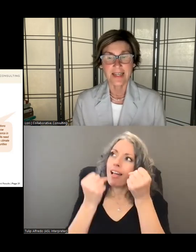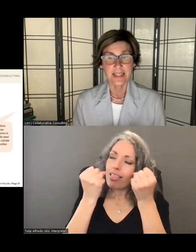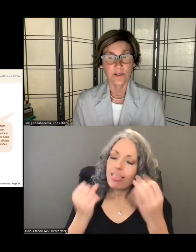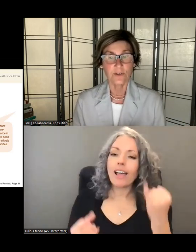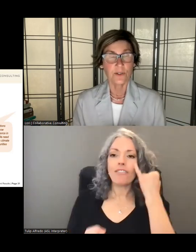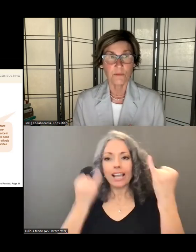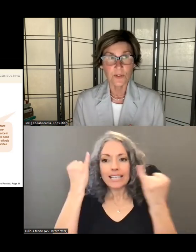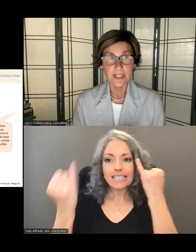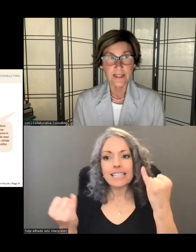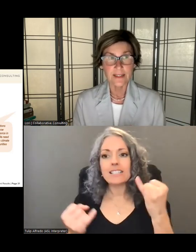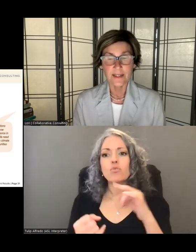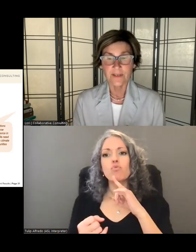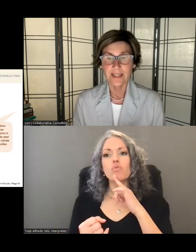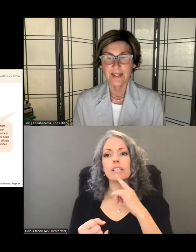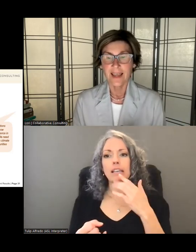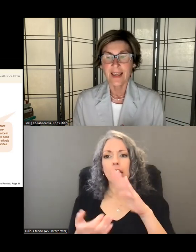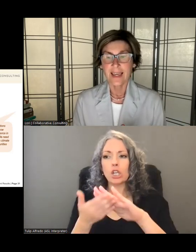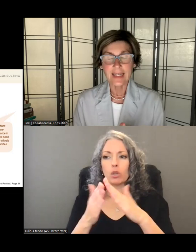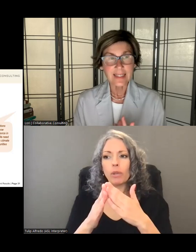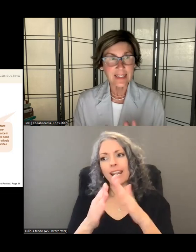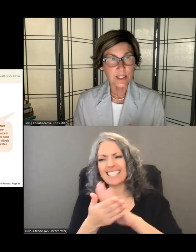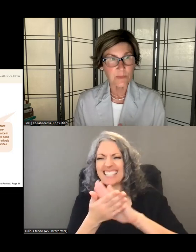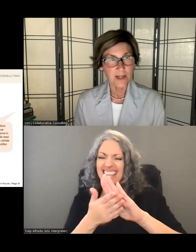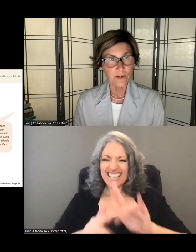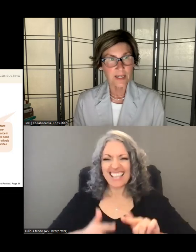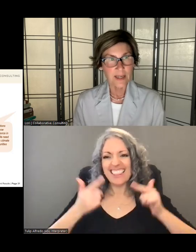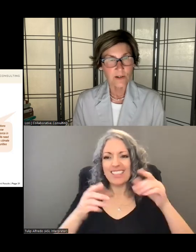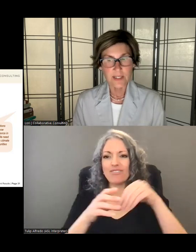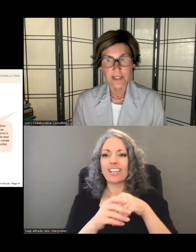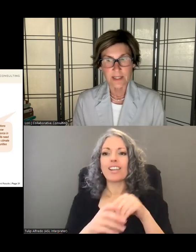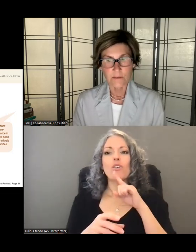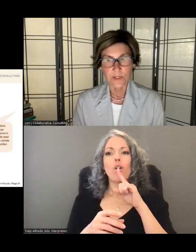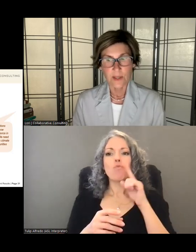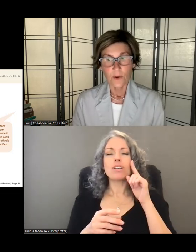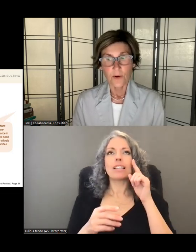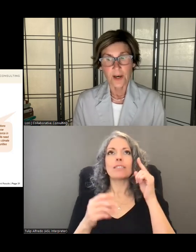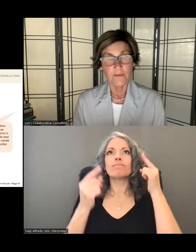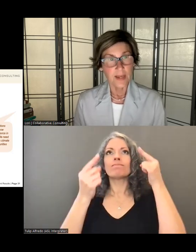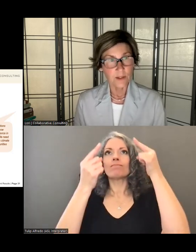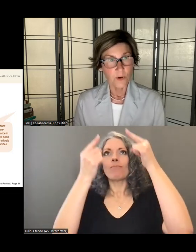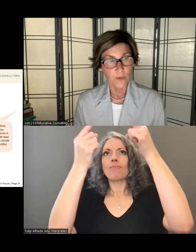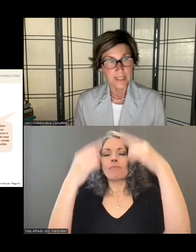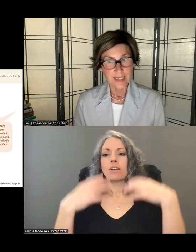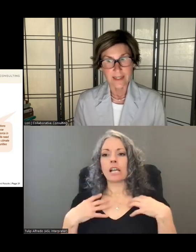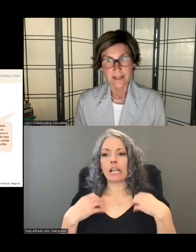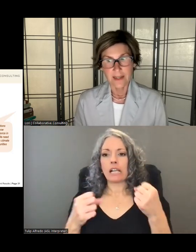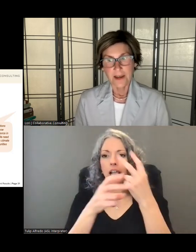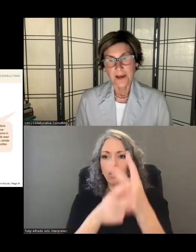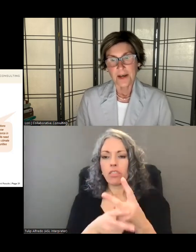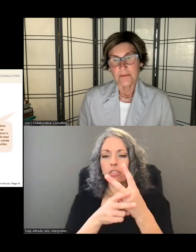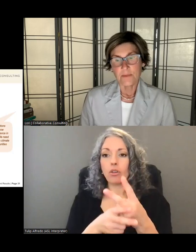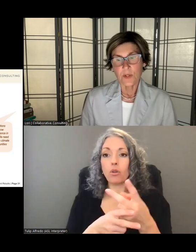on ideal communities to live in and inspiring care systems available when